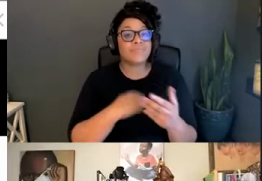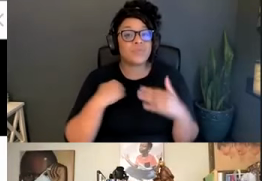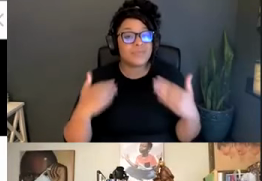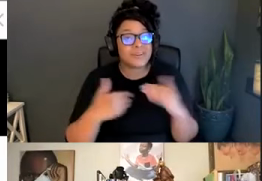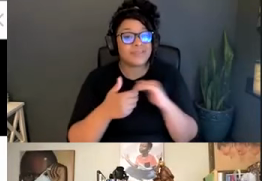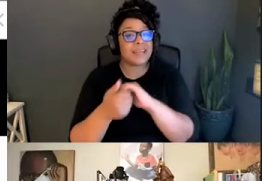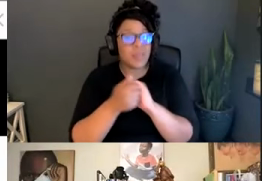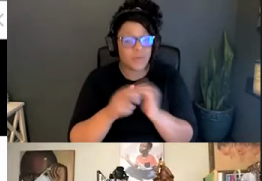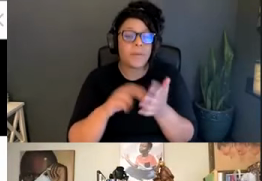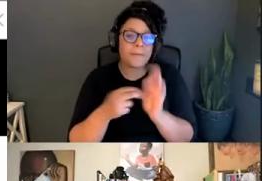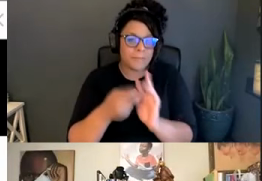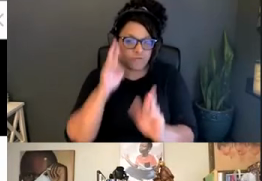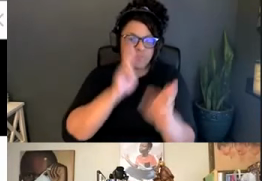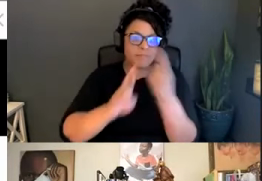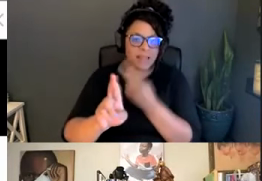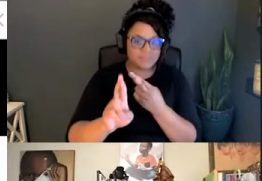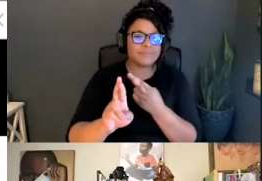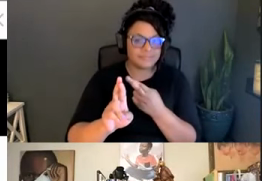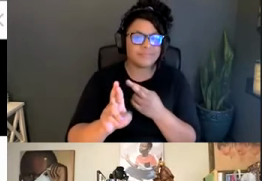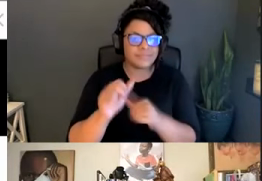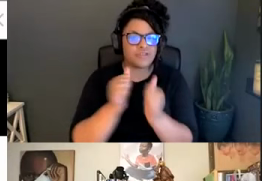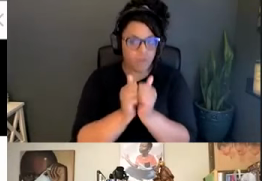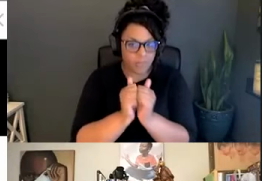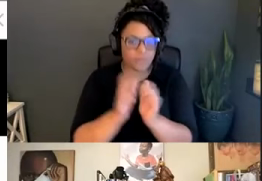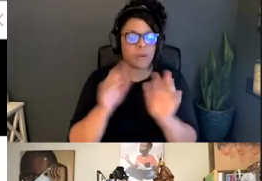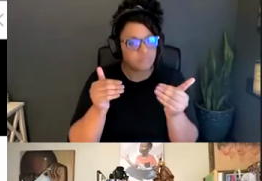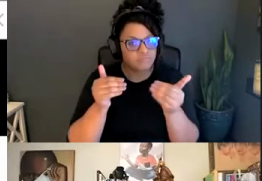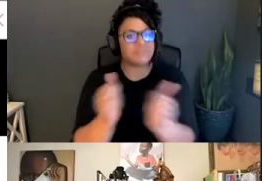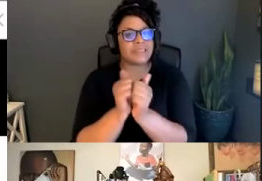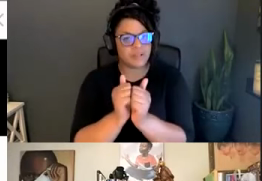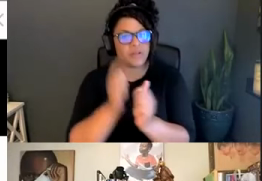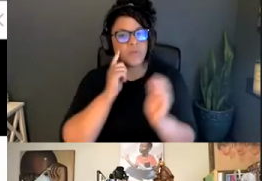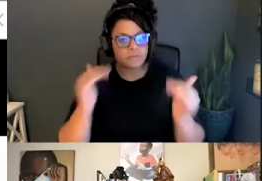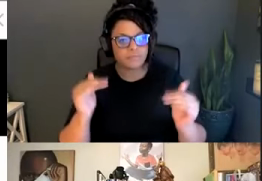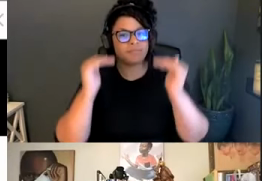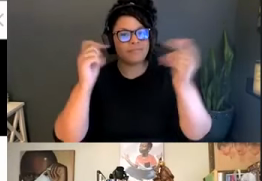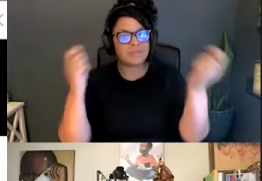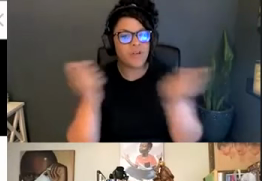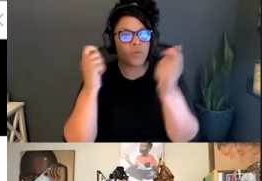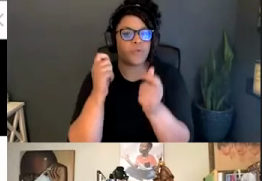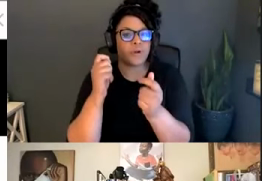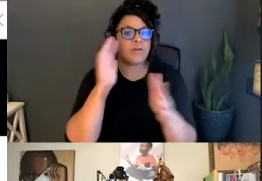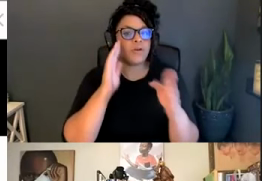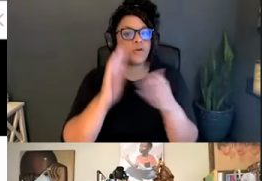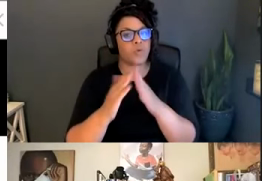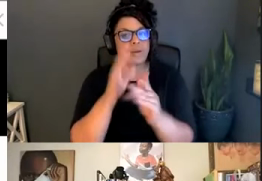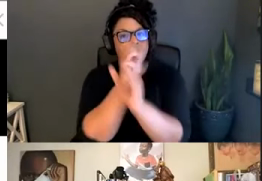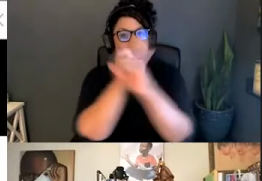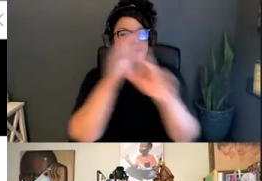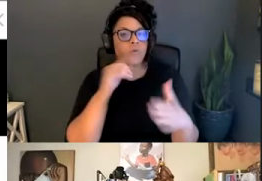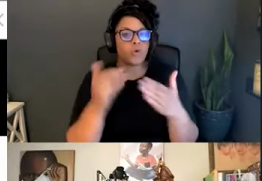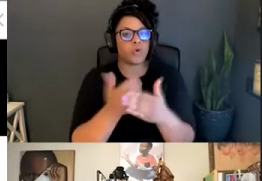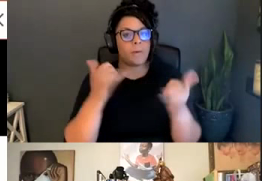to respect one another and move forward together as we celebrate this community vision for playful learning.